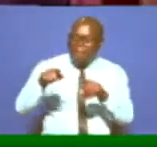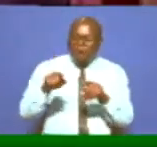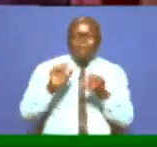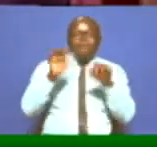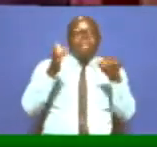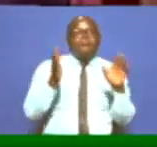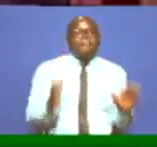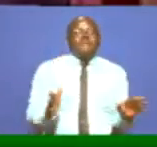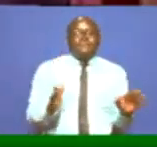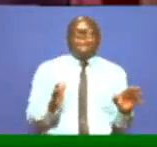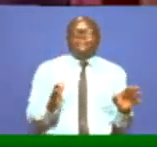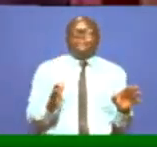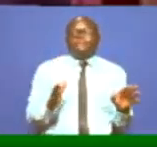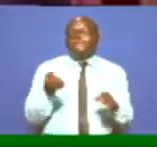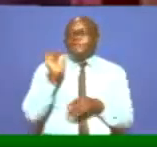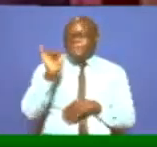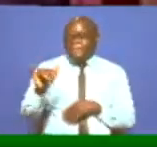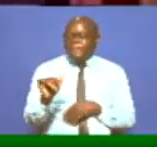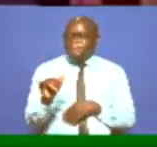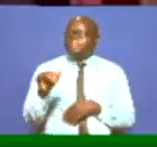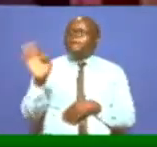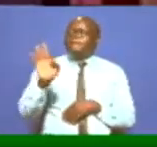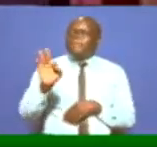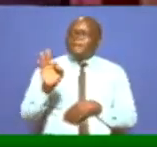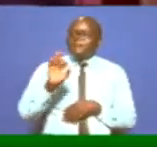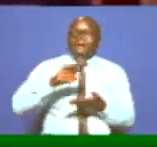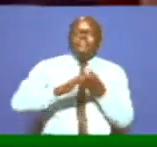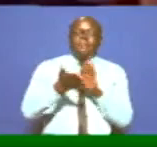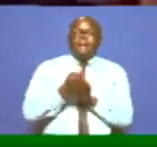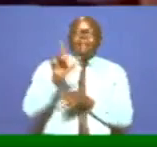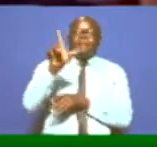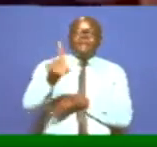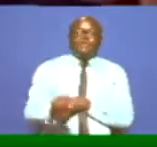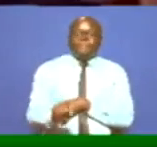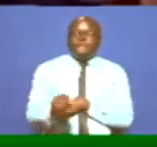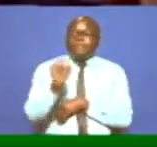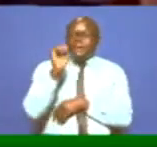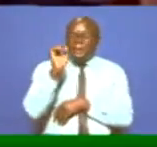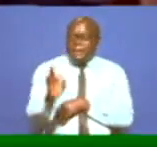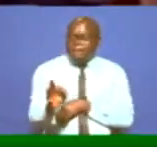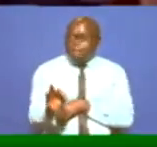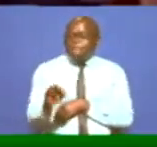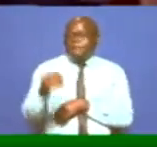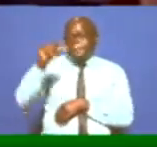Speaker, so that the fertilizers can actually come down. If this